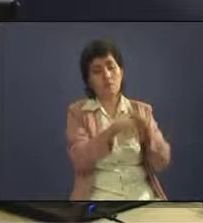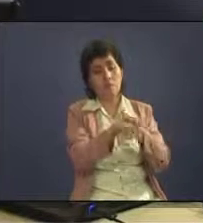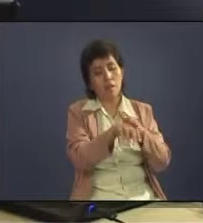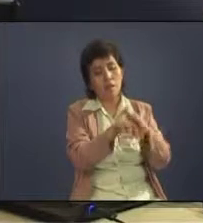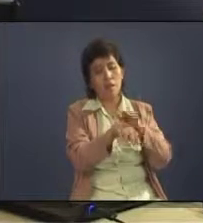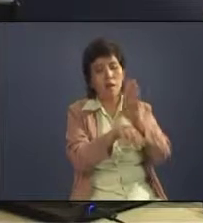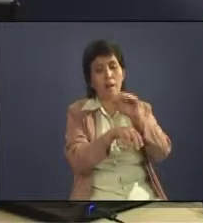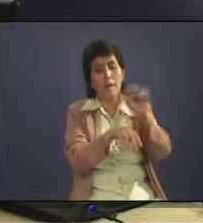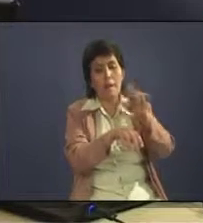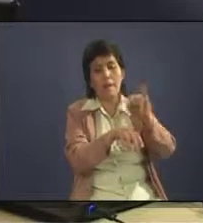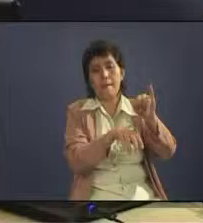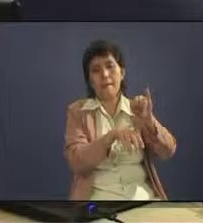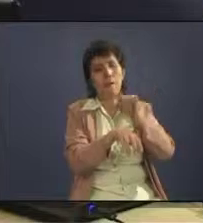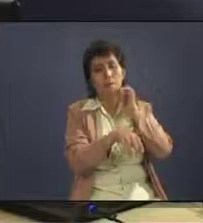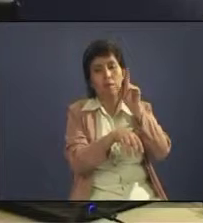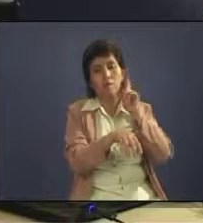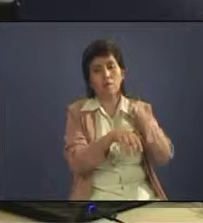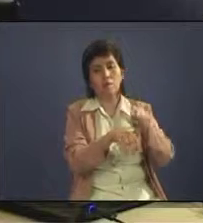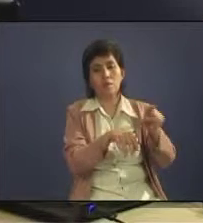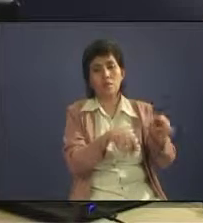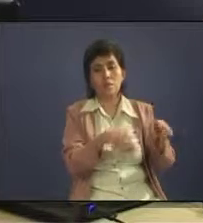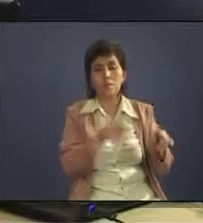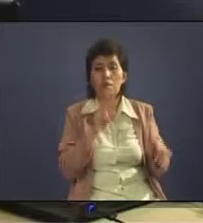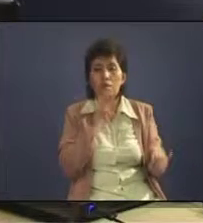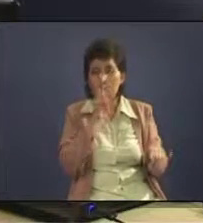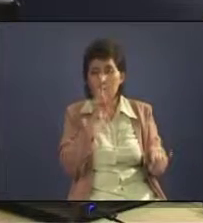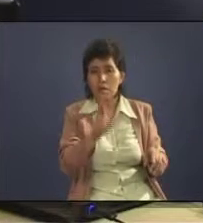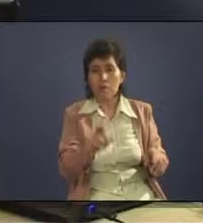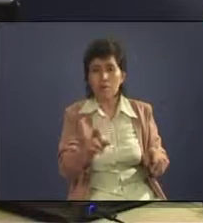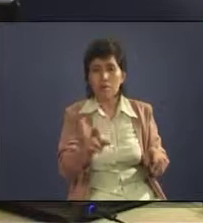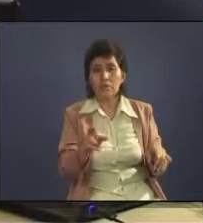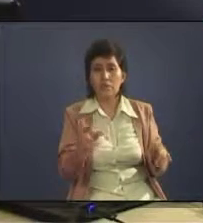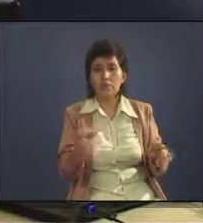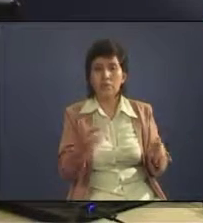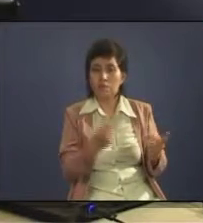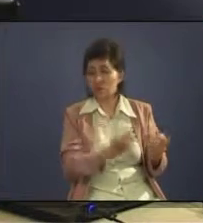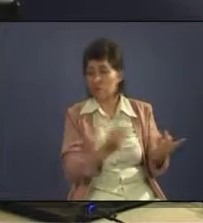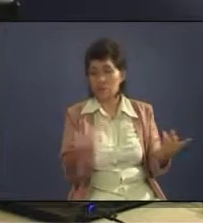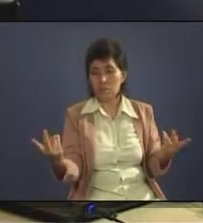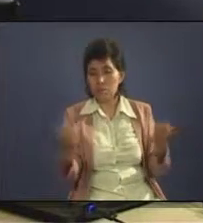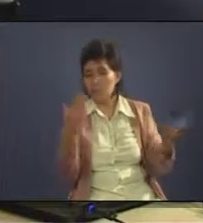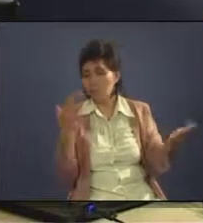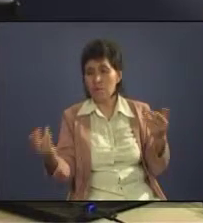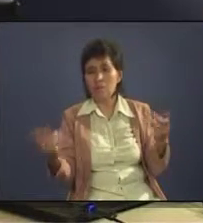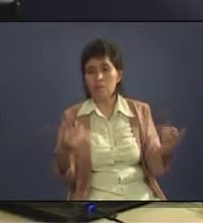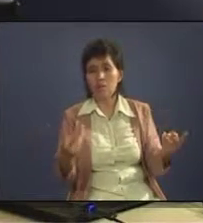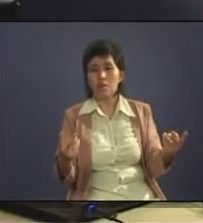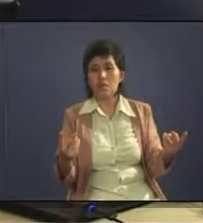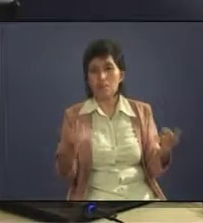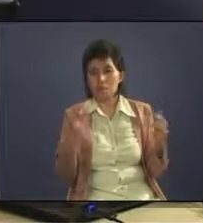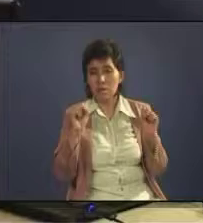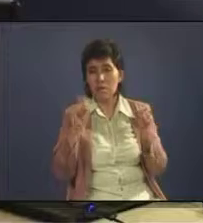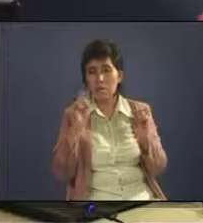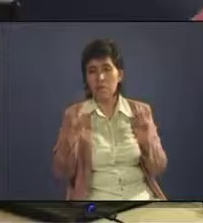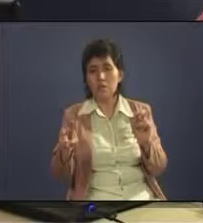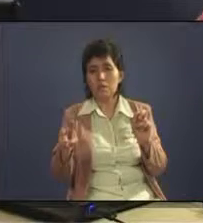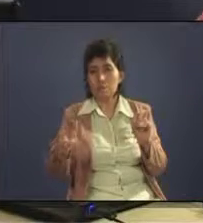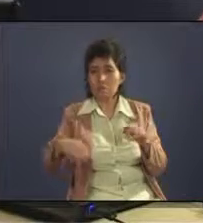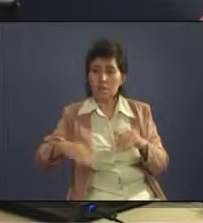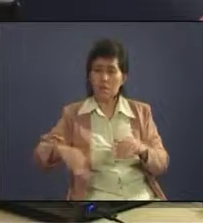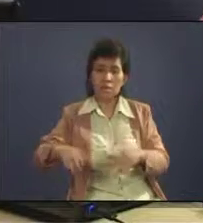just feed milk to the baby. You realize in a month of 2 or 3, you would see there's a different